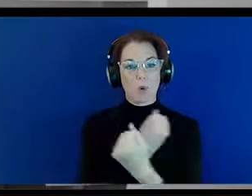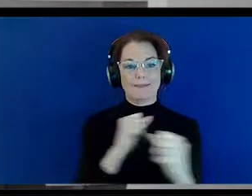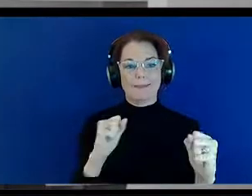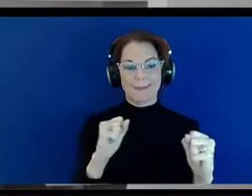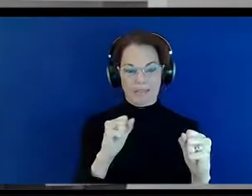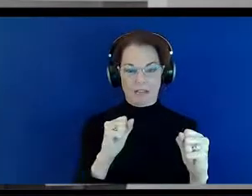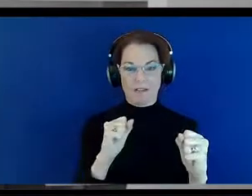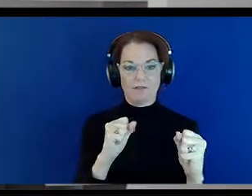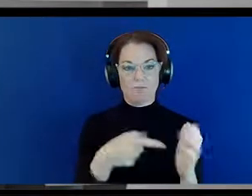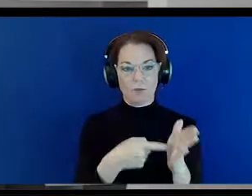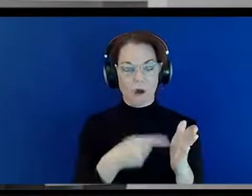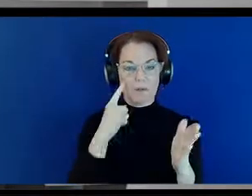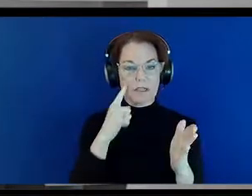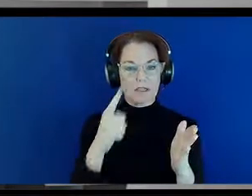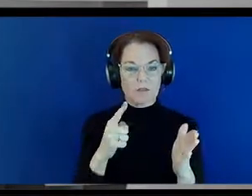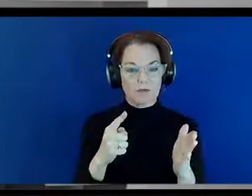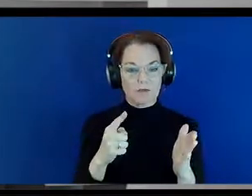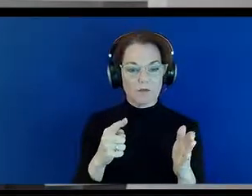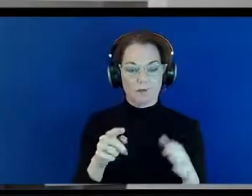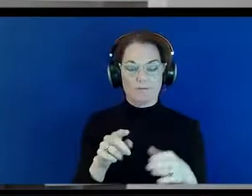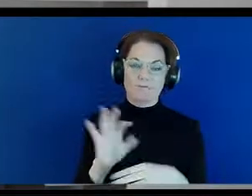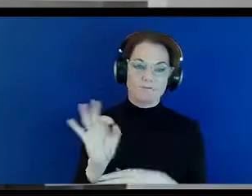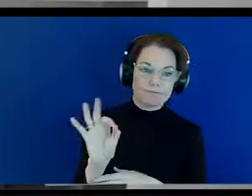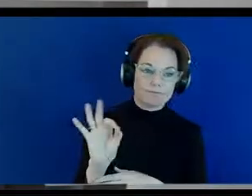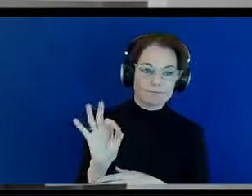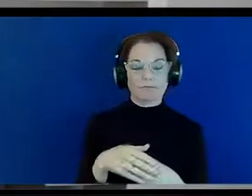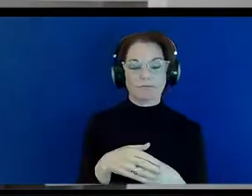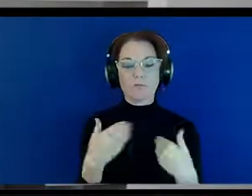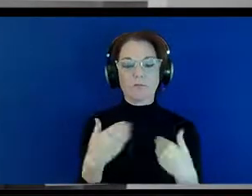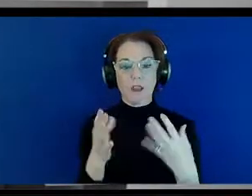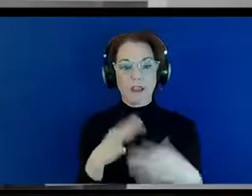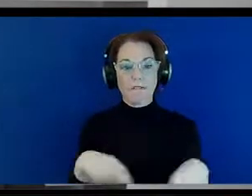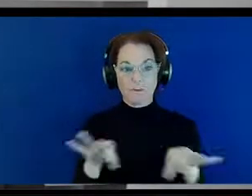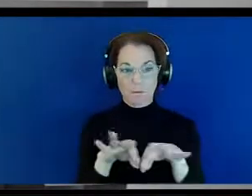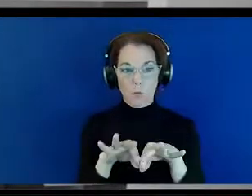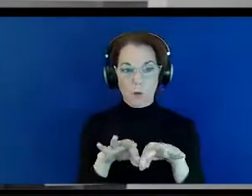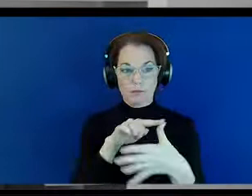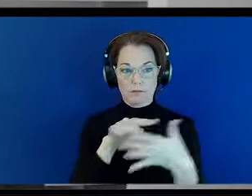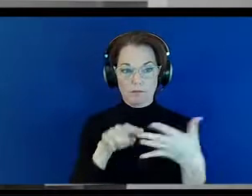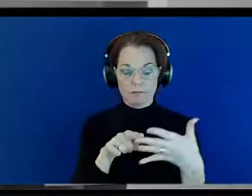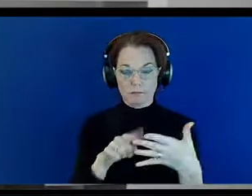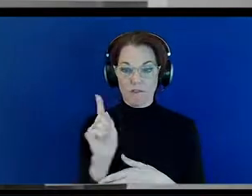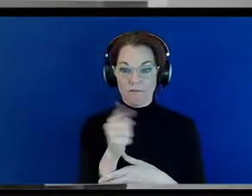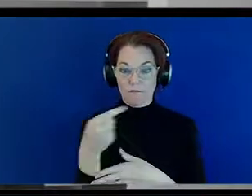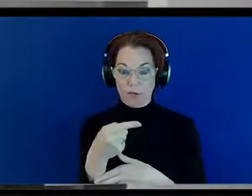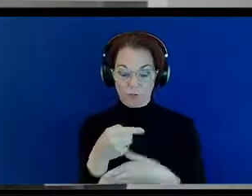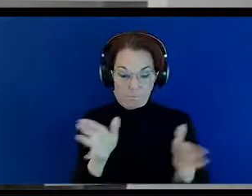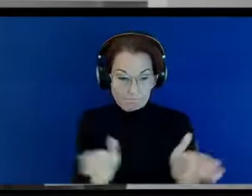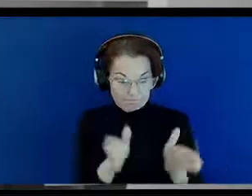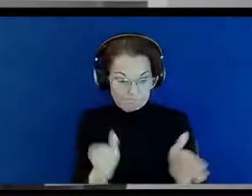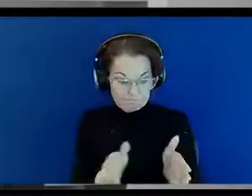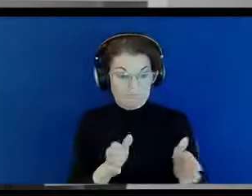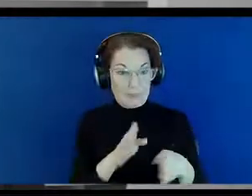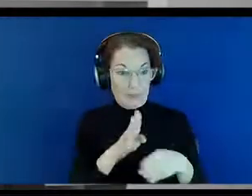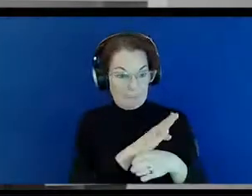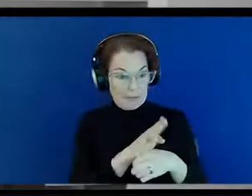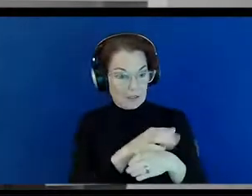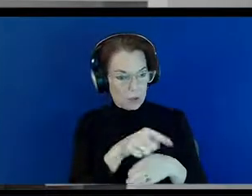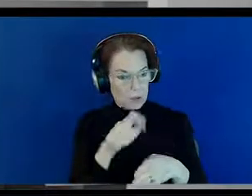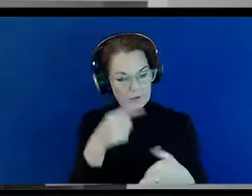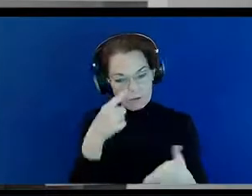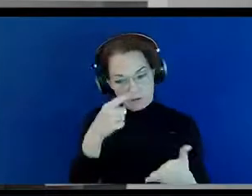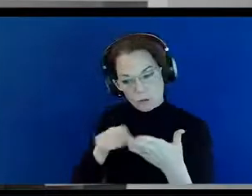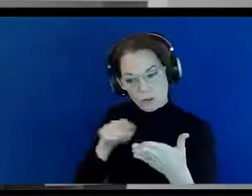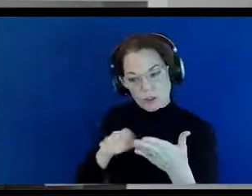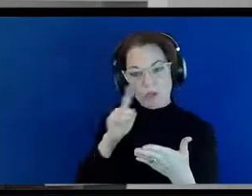it will accomplish 2 important objectives. First, it encourages industry to invest in research and the development of